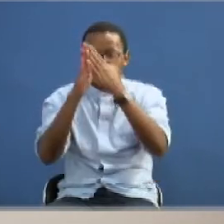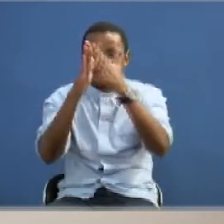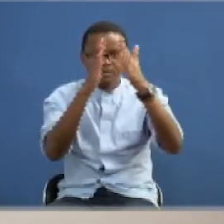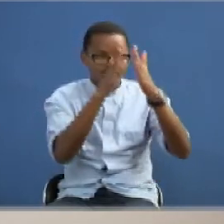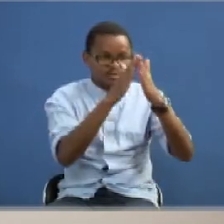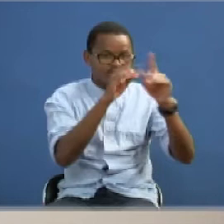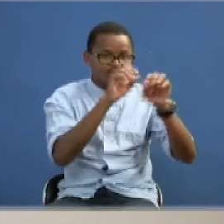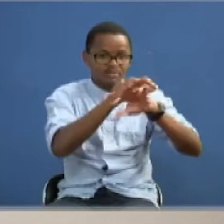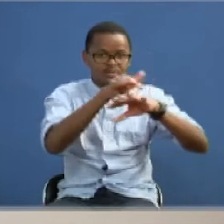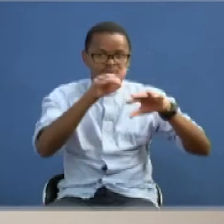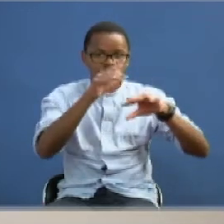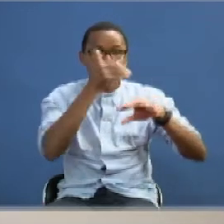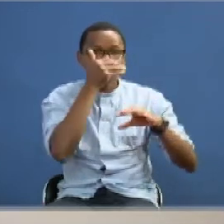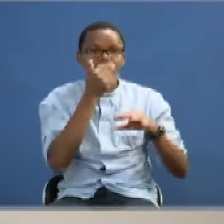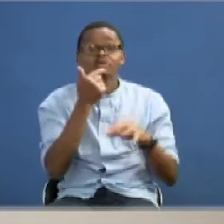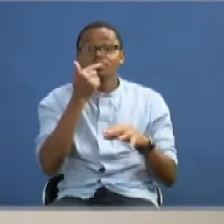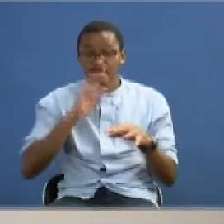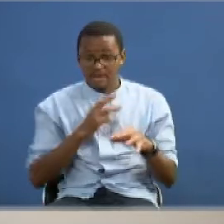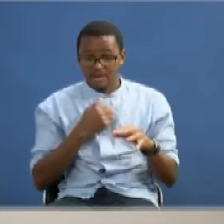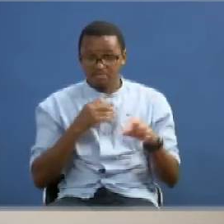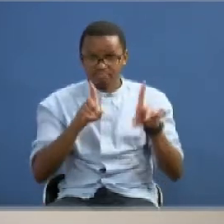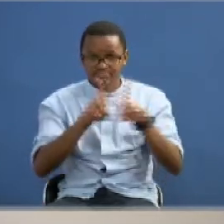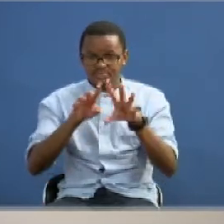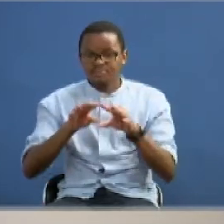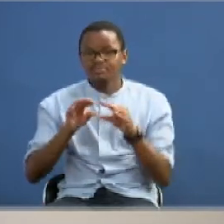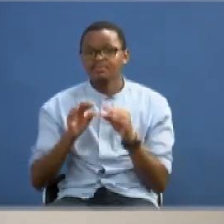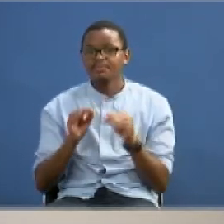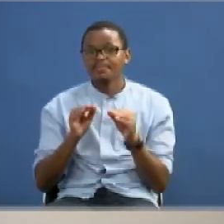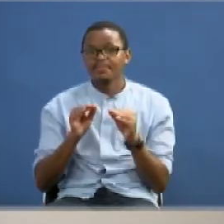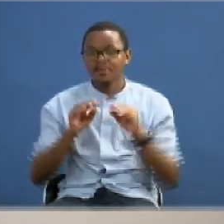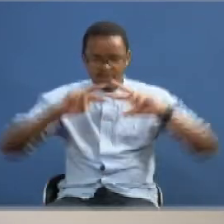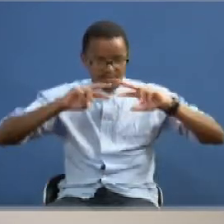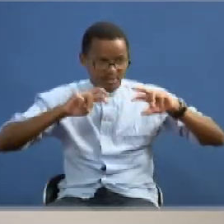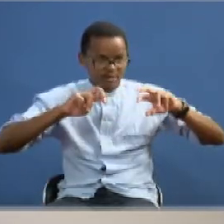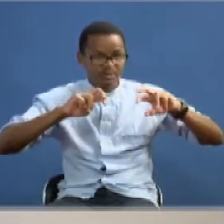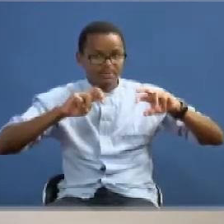distribution of this mask. So we have also undertaken surveillance